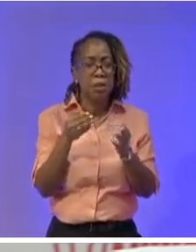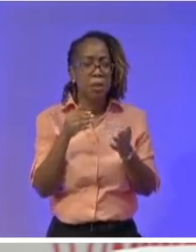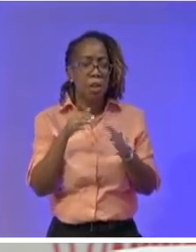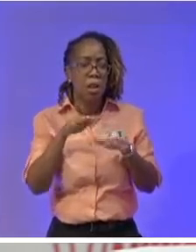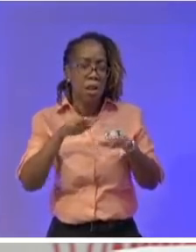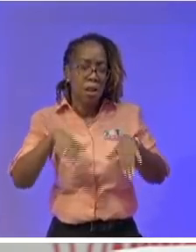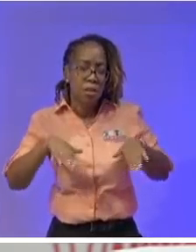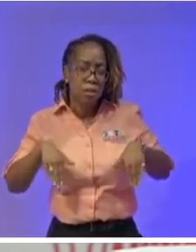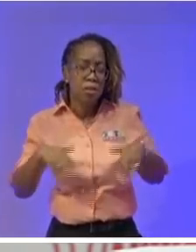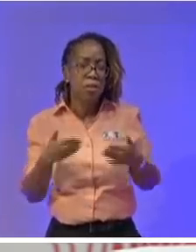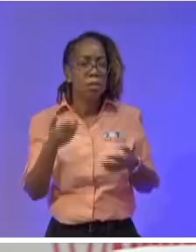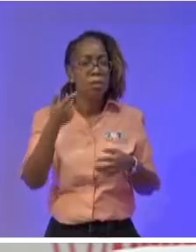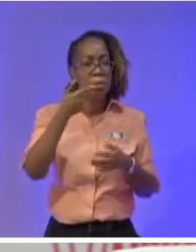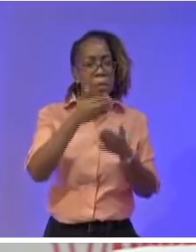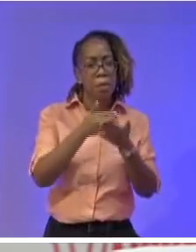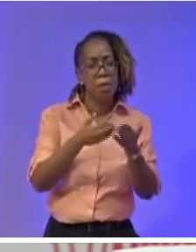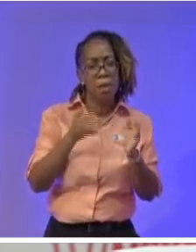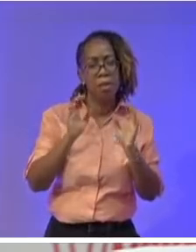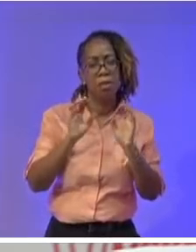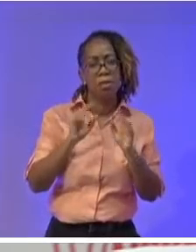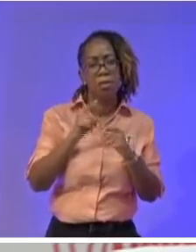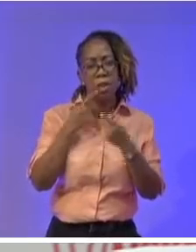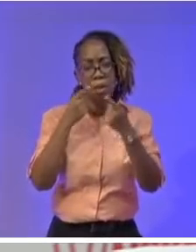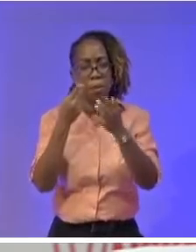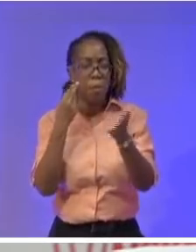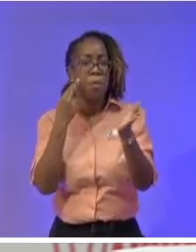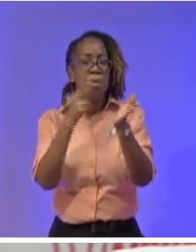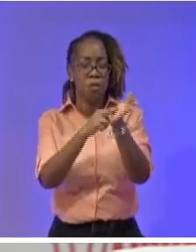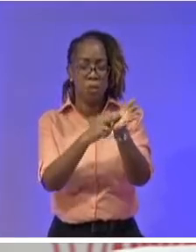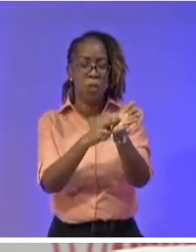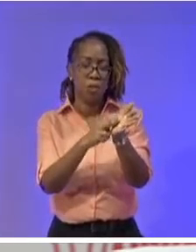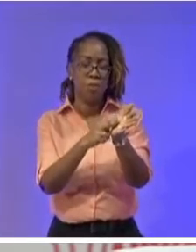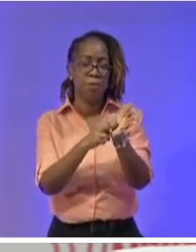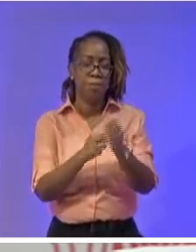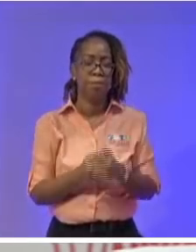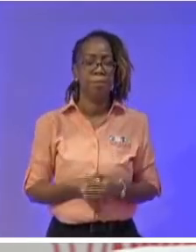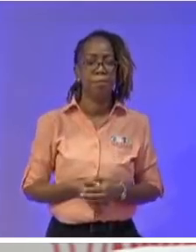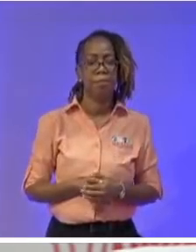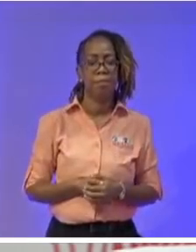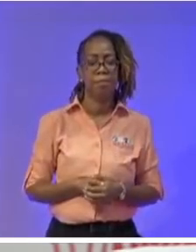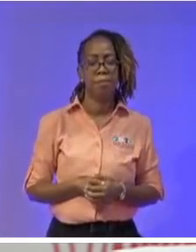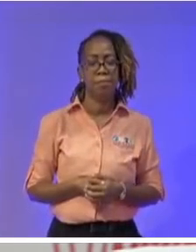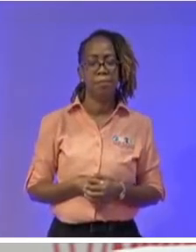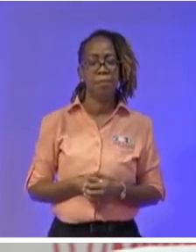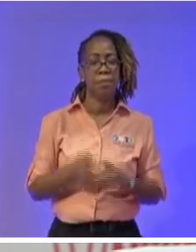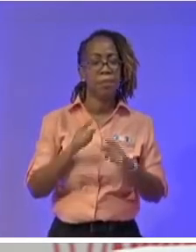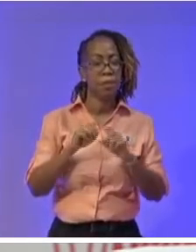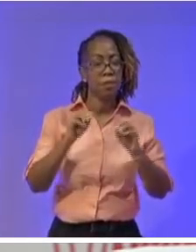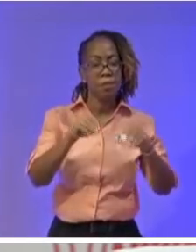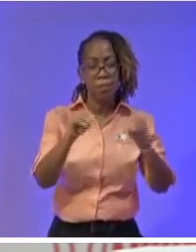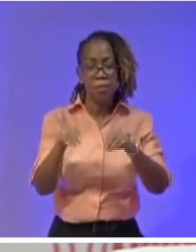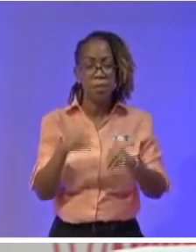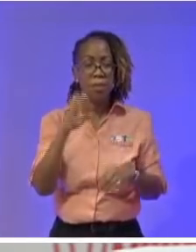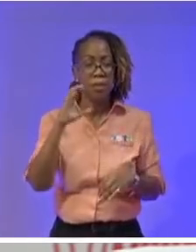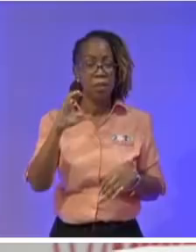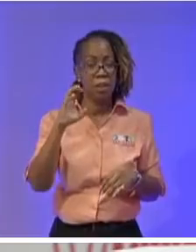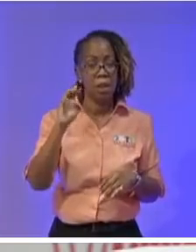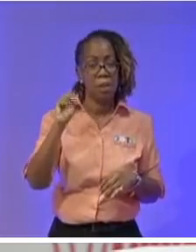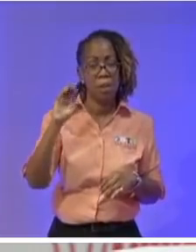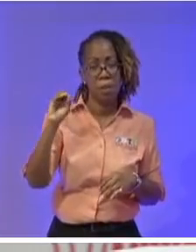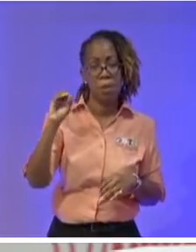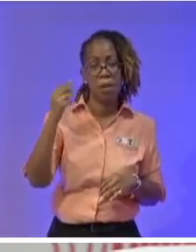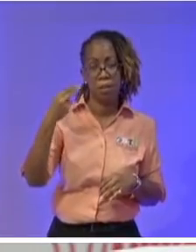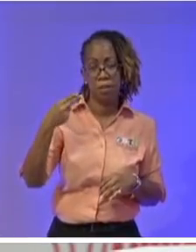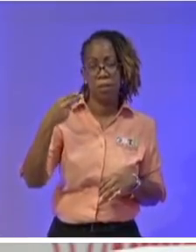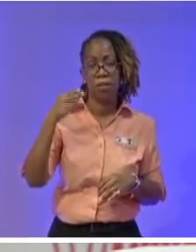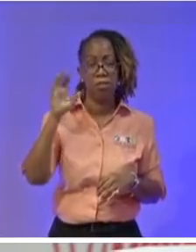number of cases increases. But we are putting systems in place even at the CMOH level. We have got additional staff so